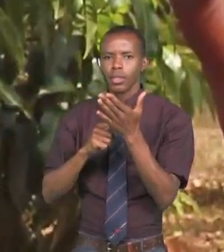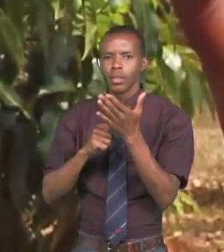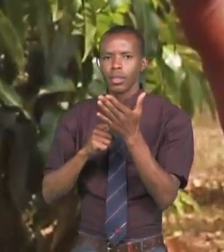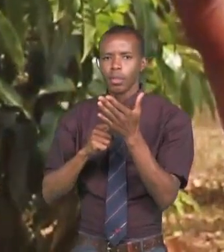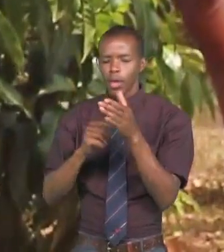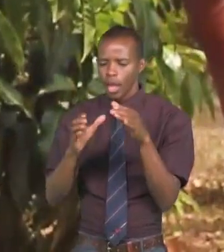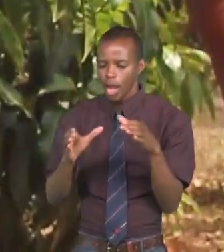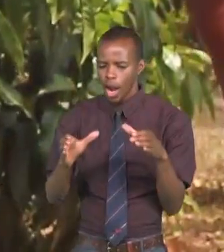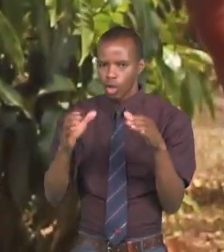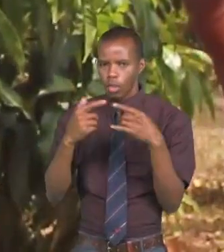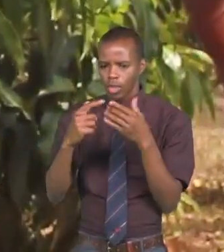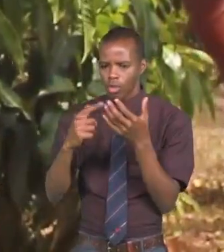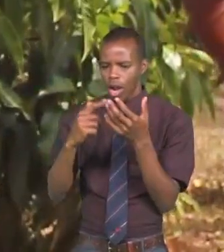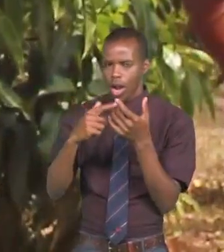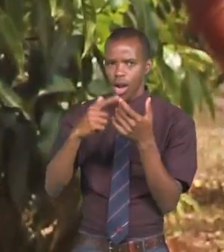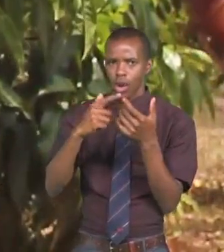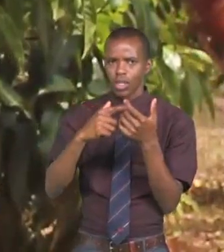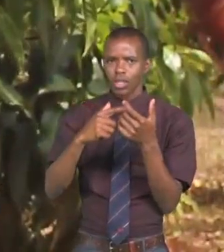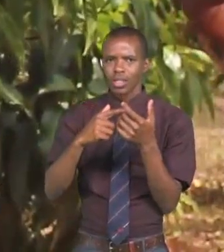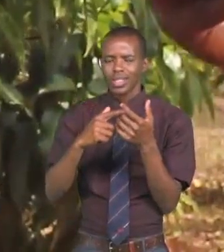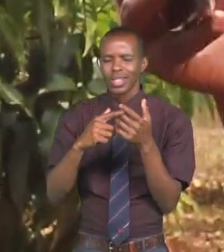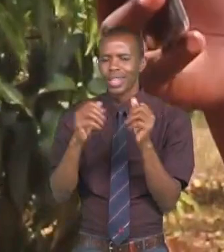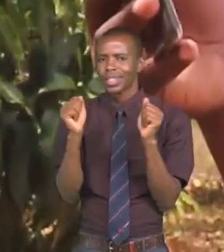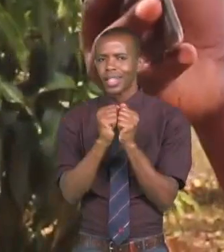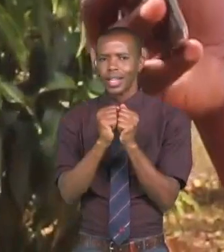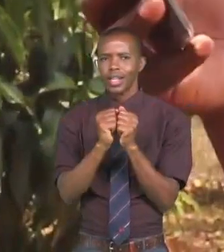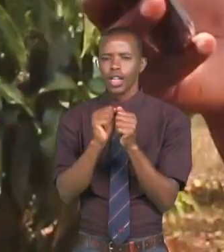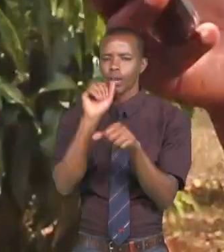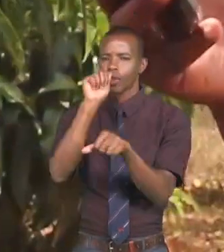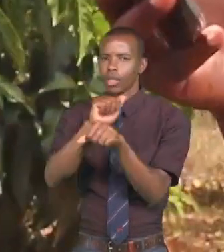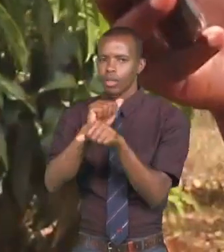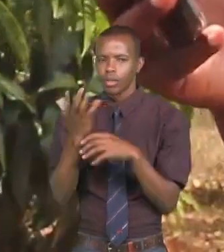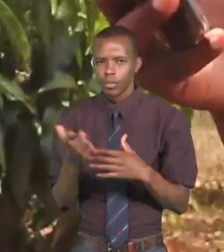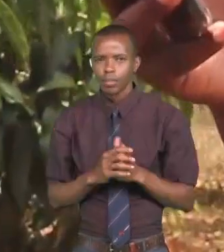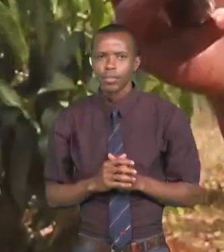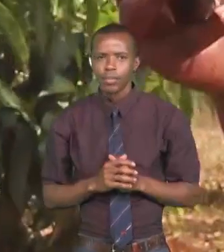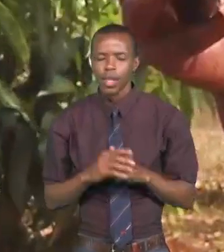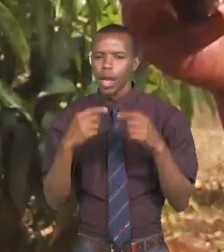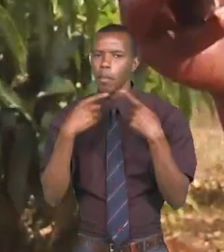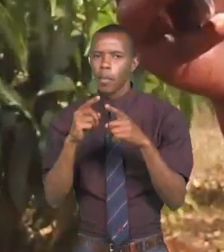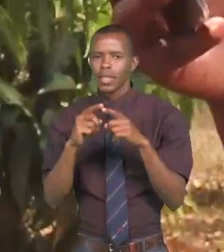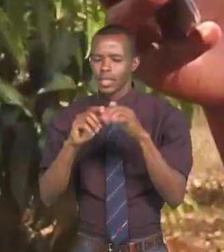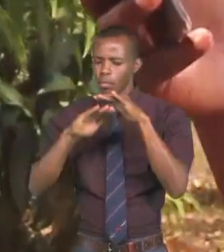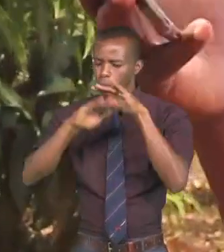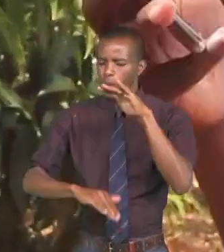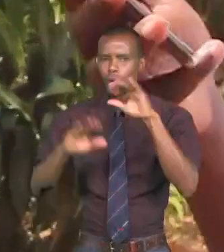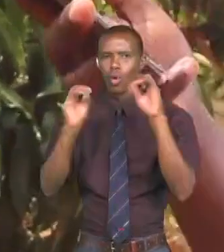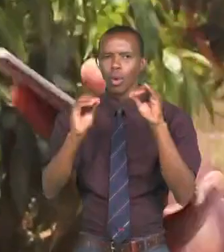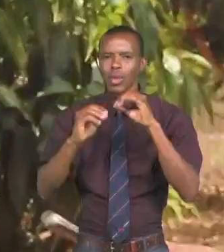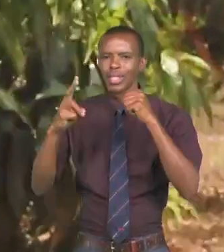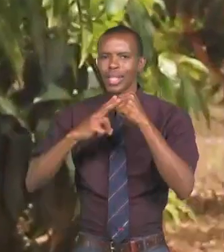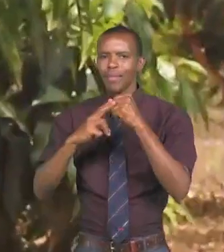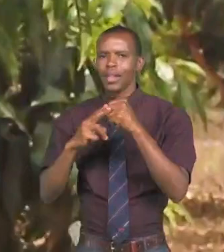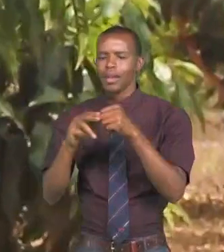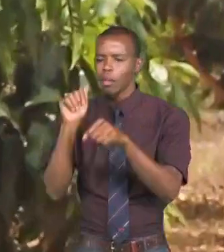carton, lakini ukihesabu saa ingine inaenda mbele ya shilingi 10 ama saa ingine. Lakini haiendi chini sana, chini ya 7